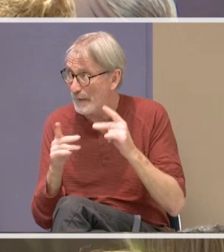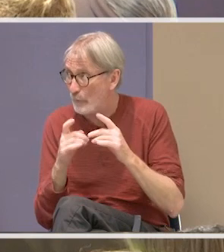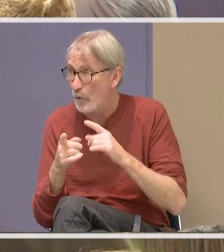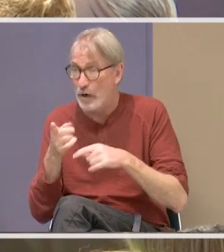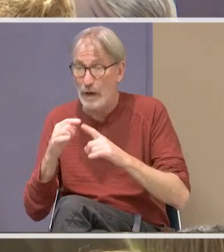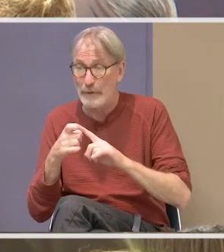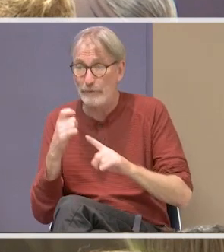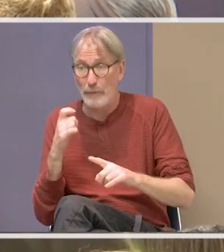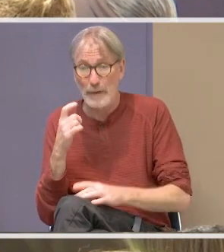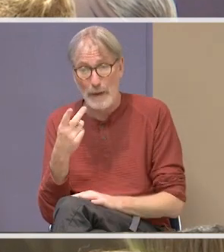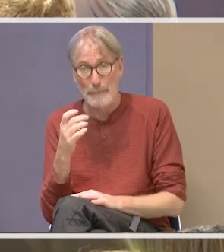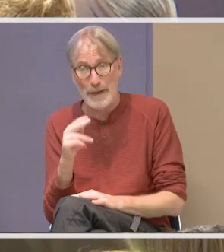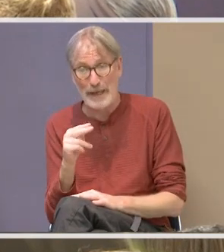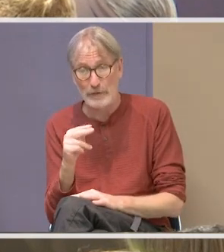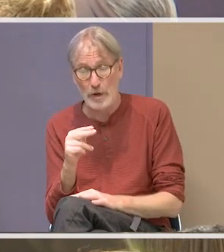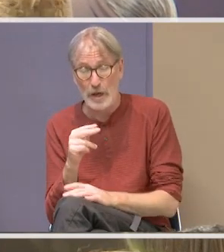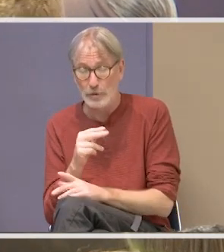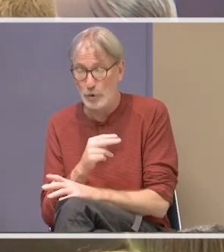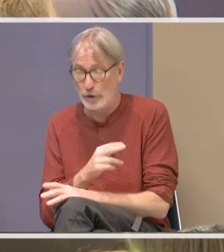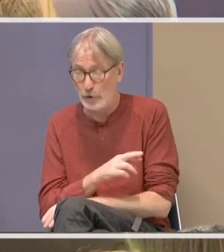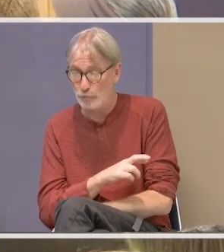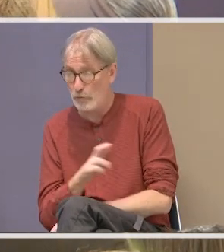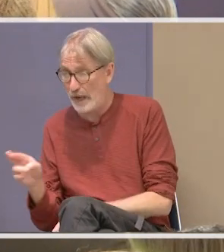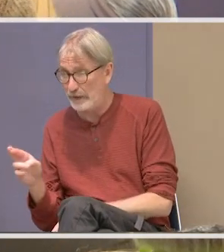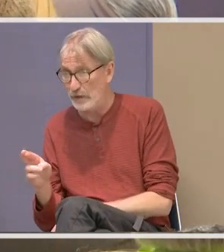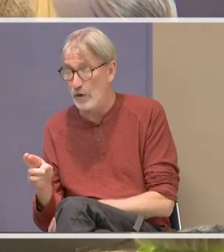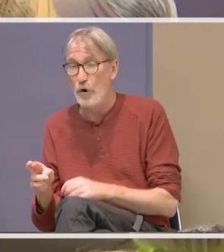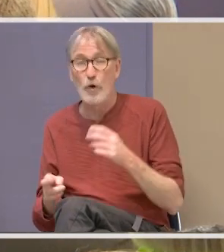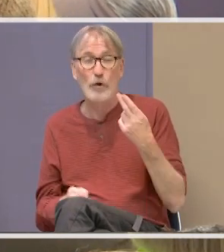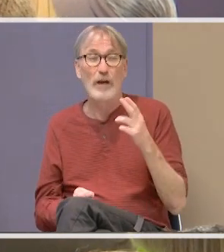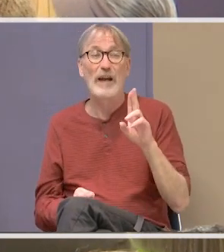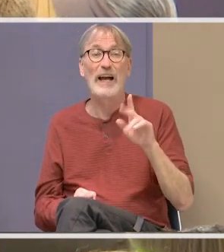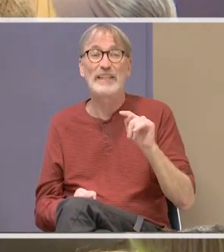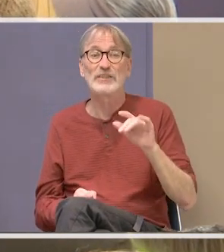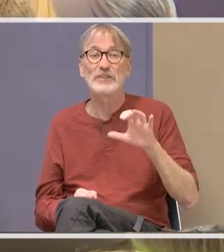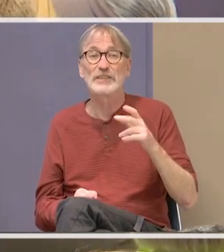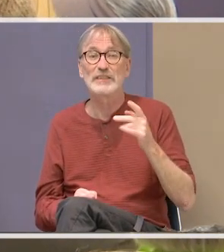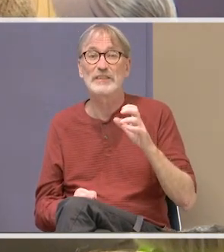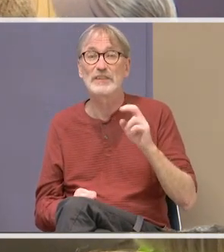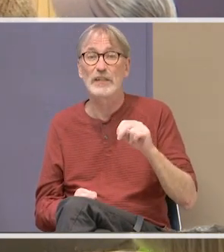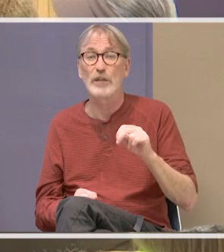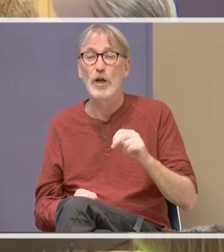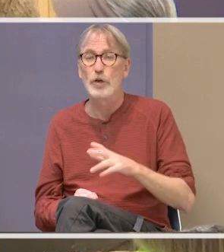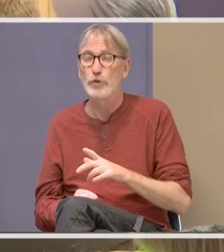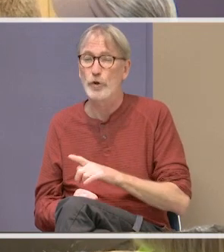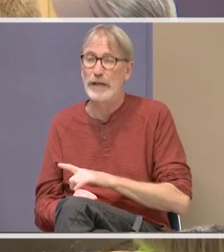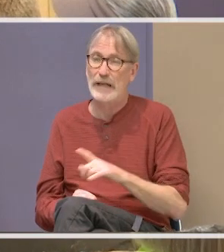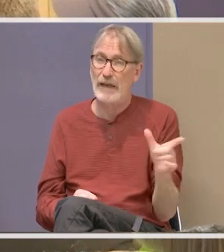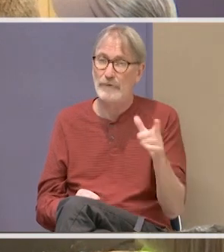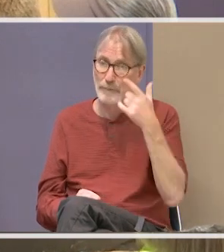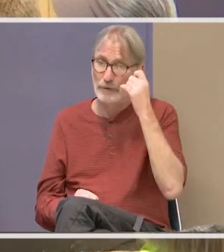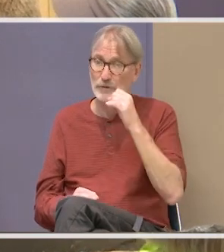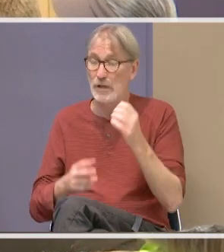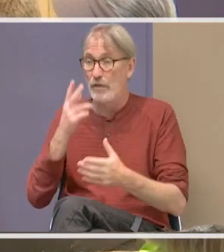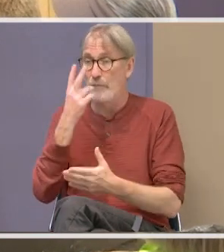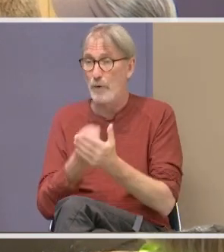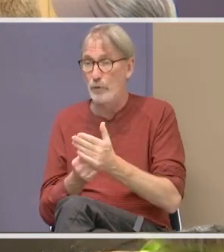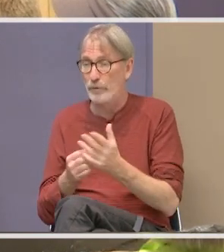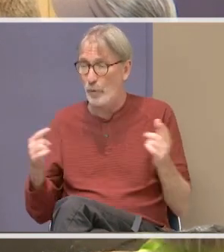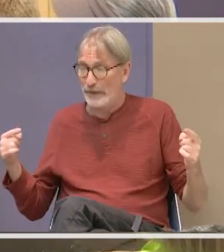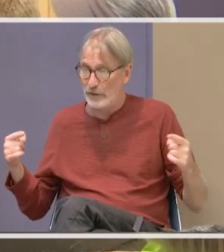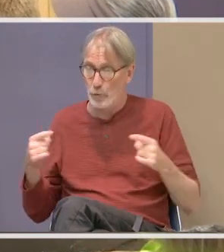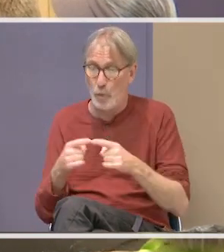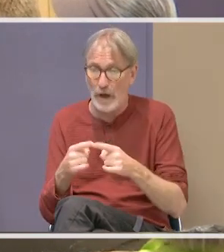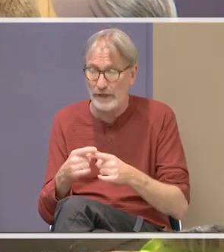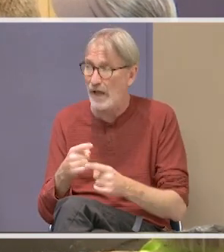from Penn turning right, people coming from Hutchinson turning left, because they're both coming into one